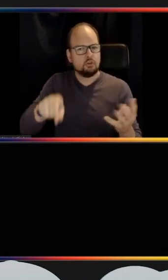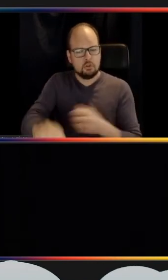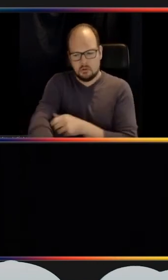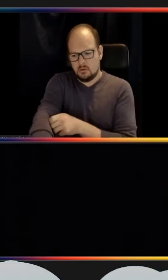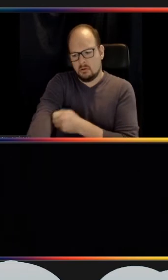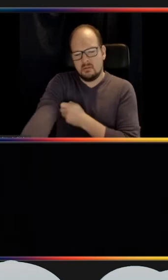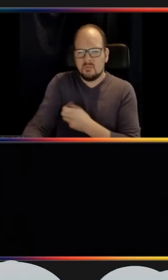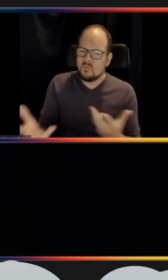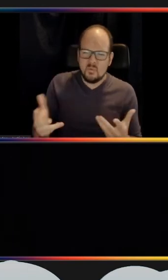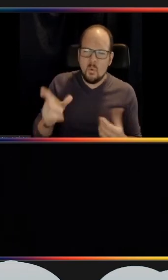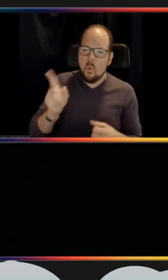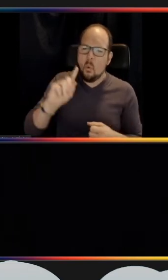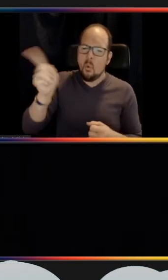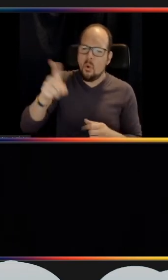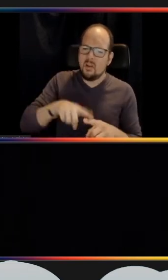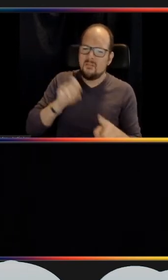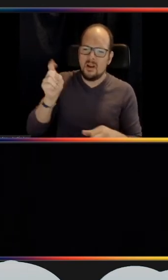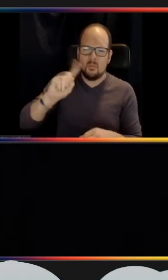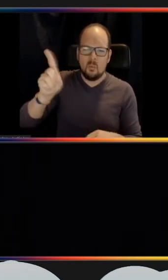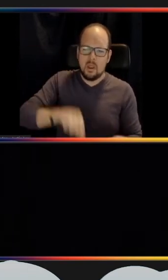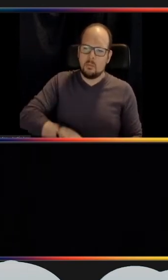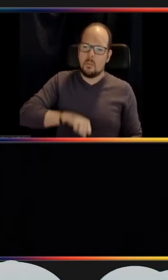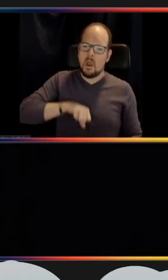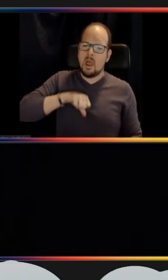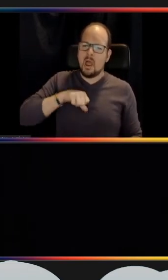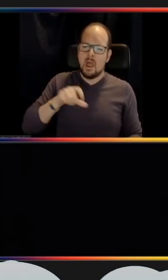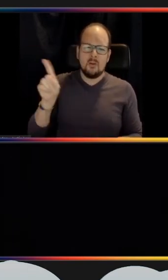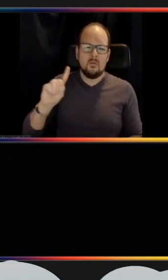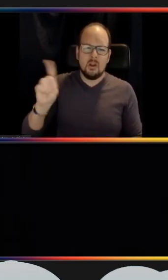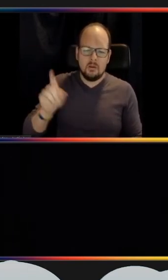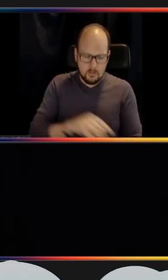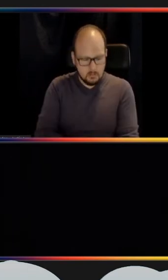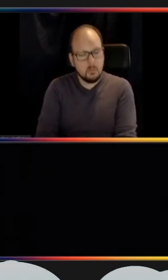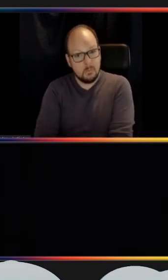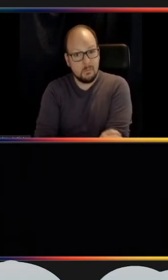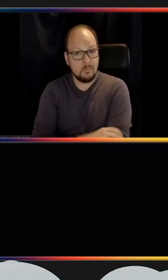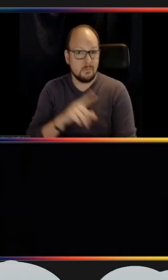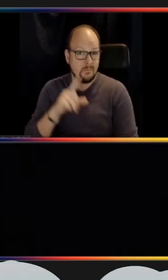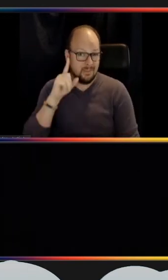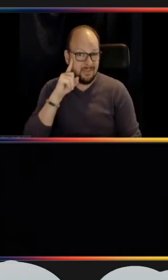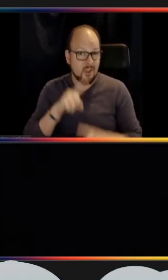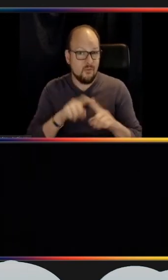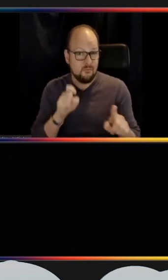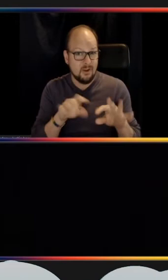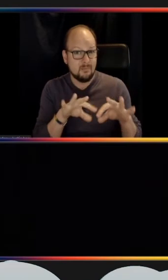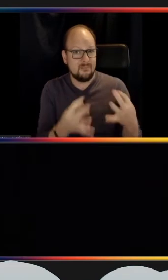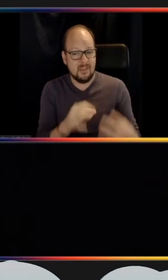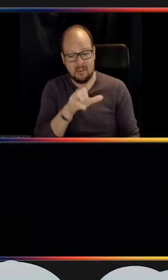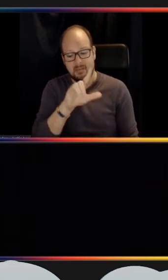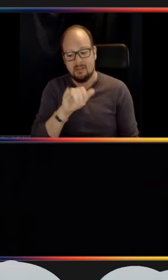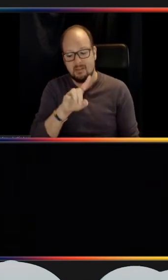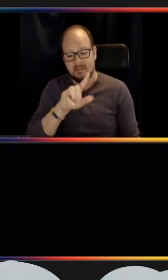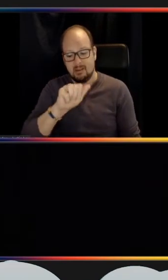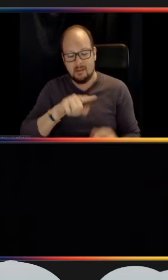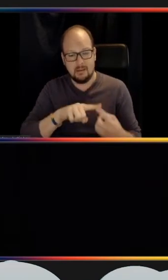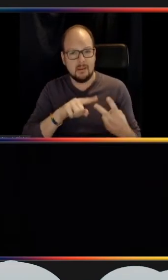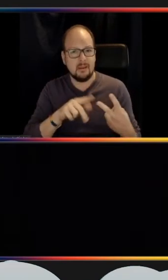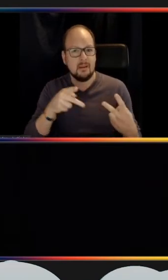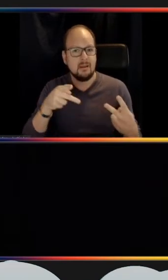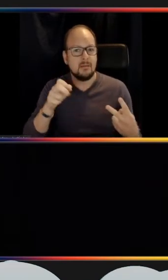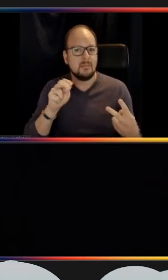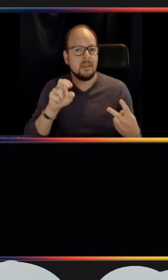I think from so many places, but I think from Lydia and Penelope. Lydia and Penelope are